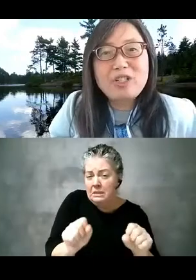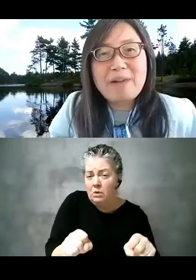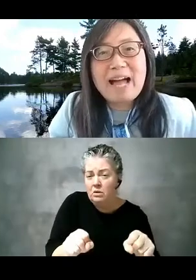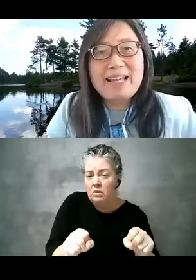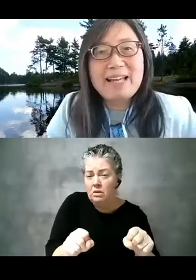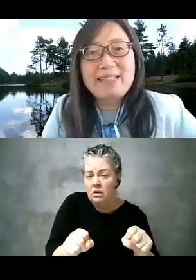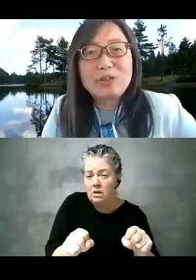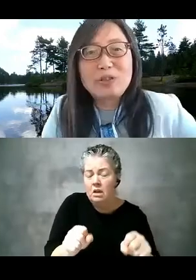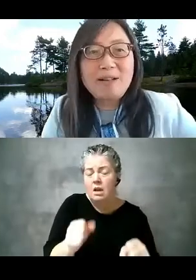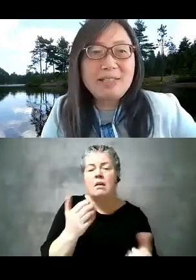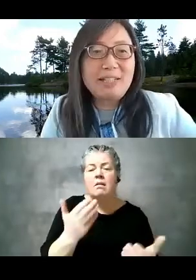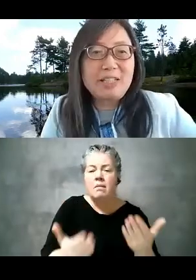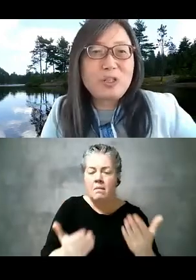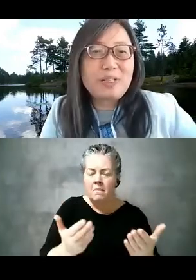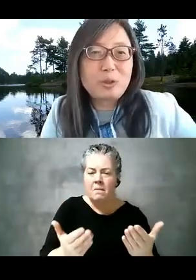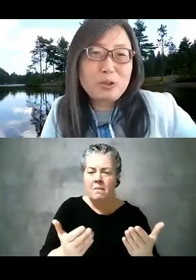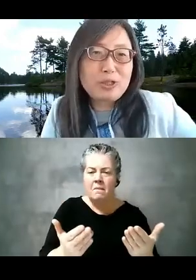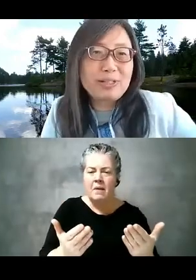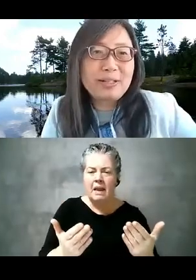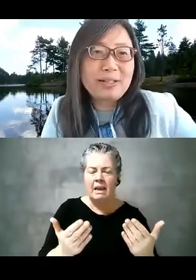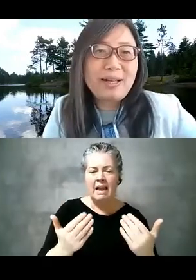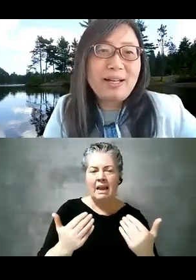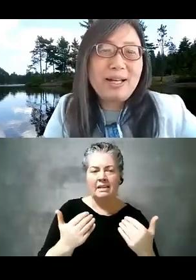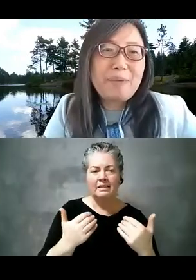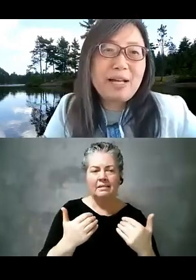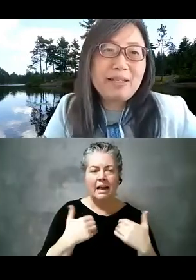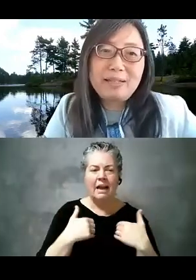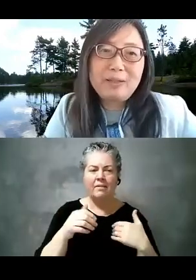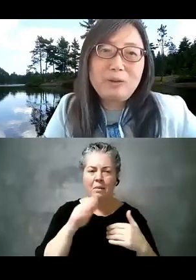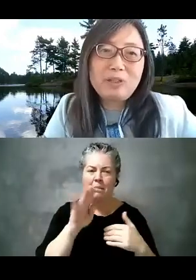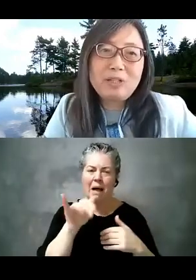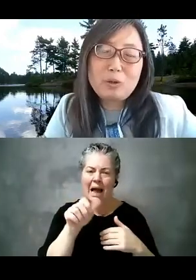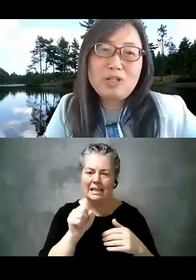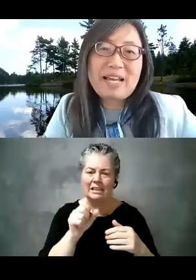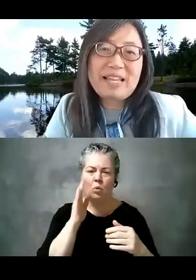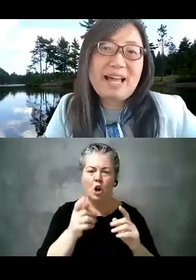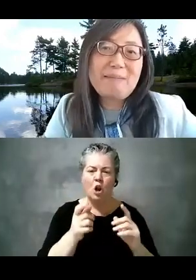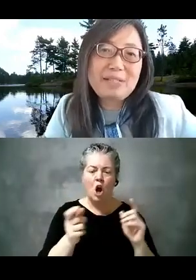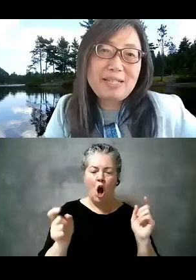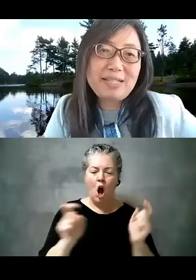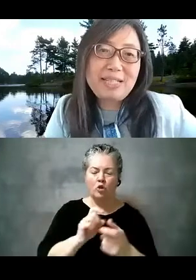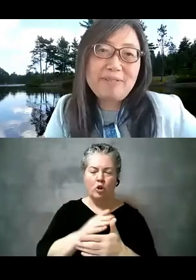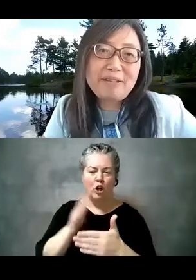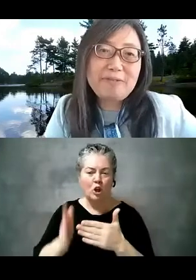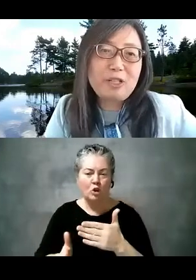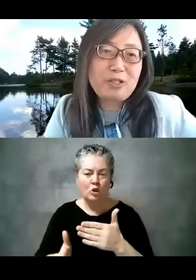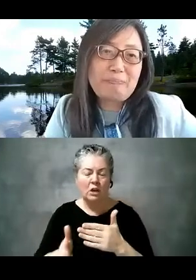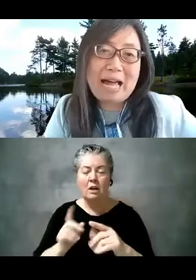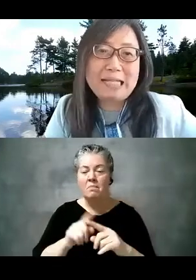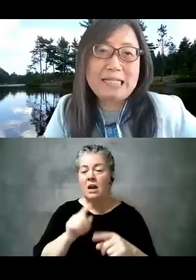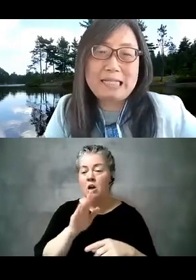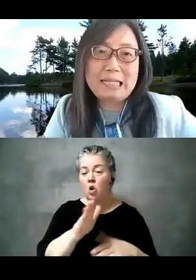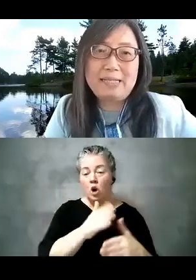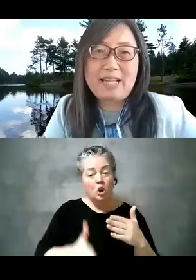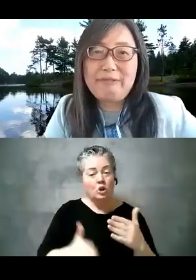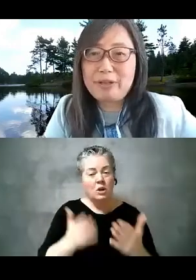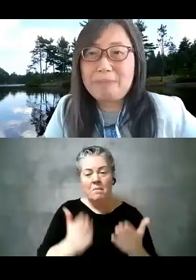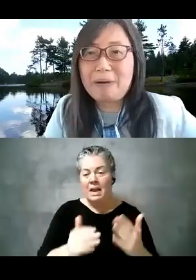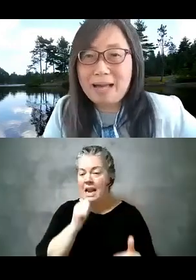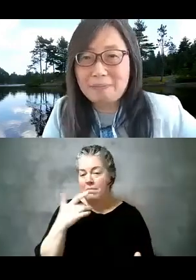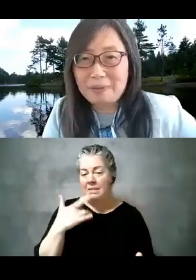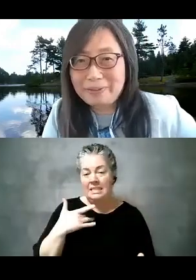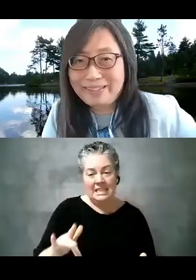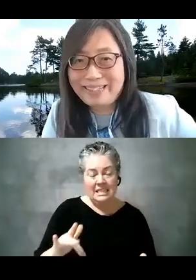very large bias to alter the initial conclusion, but your conclusion may not be sensitive if such a bias is not